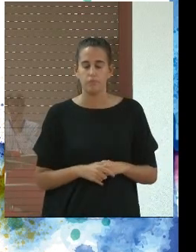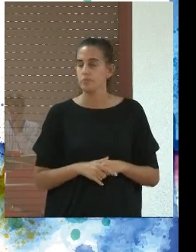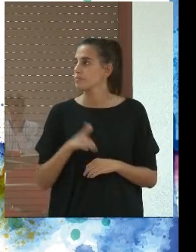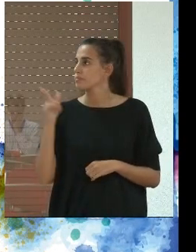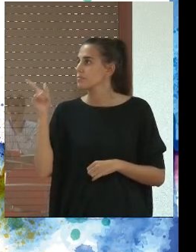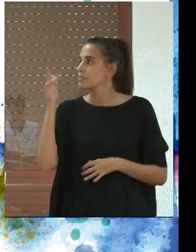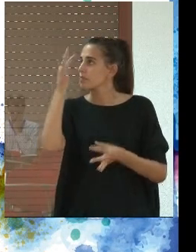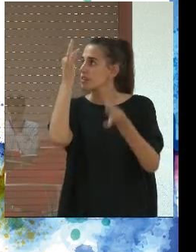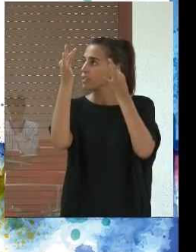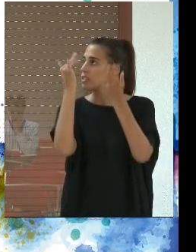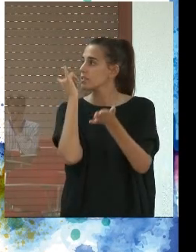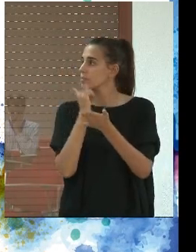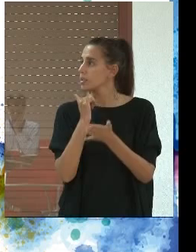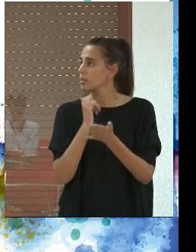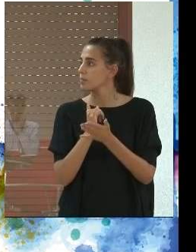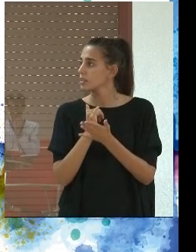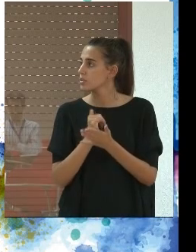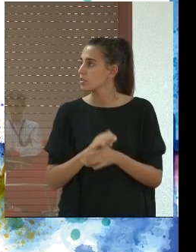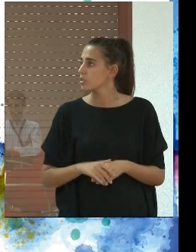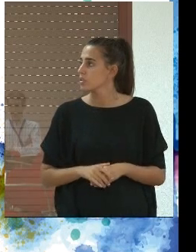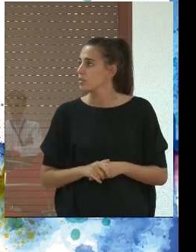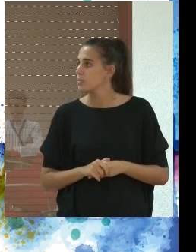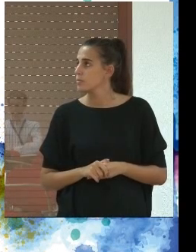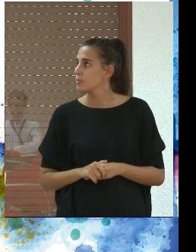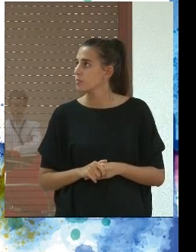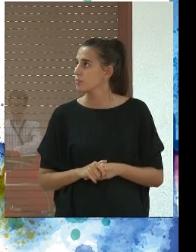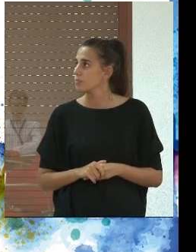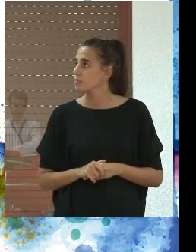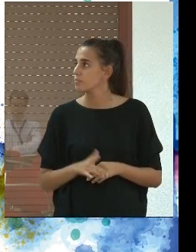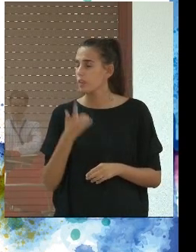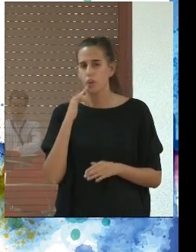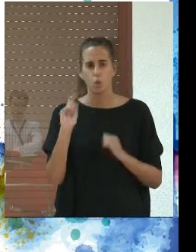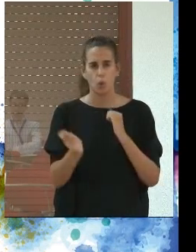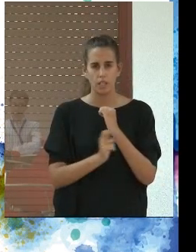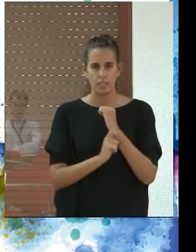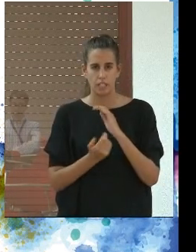your eyebrows. These are some